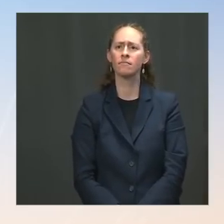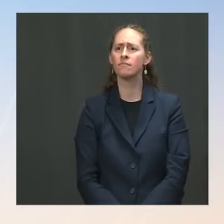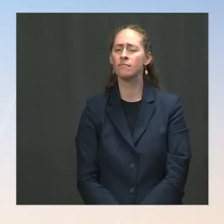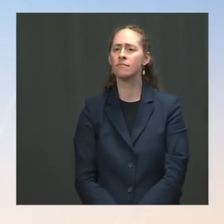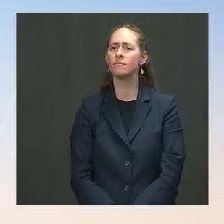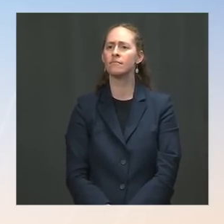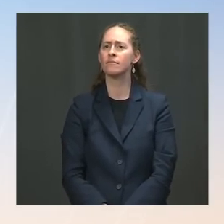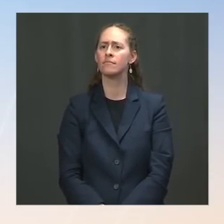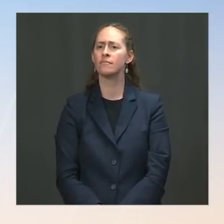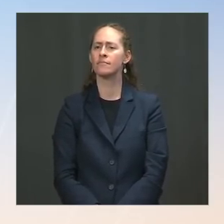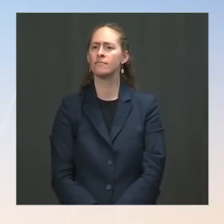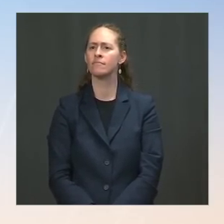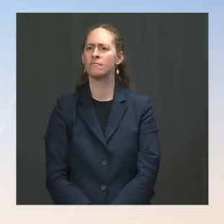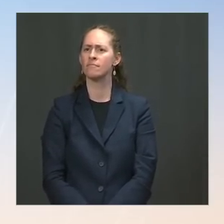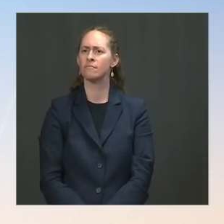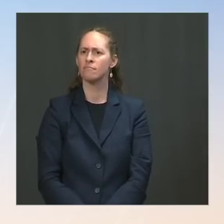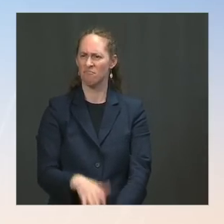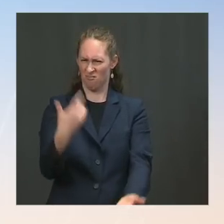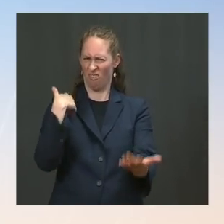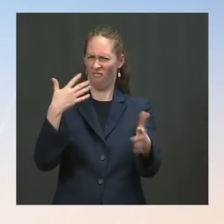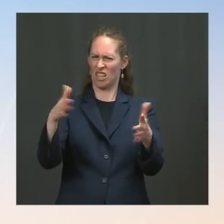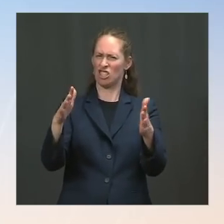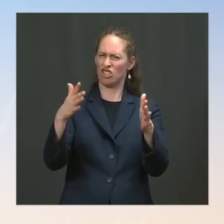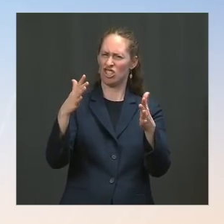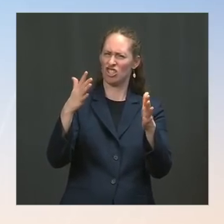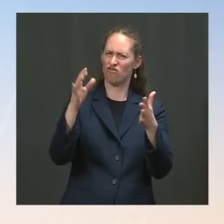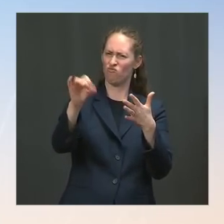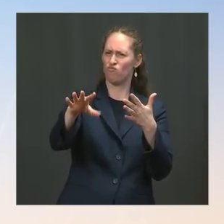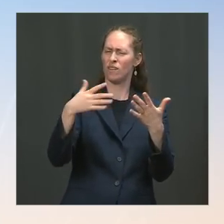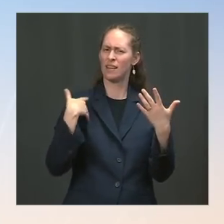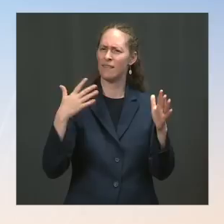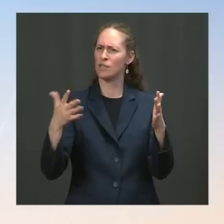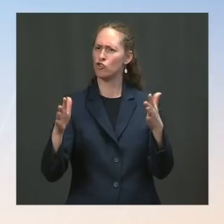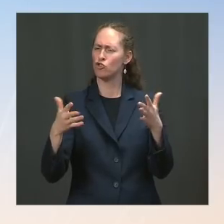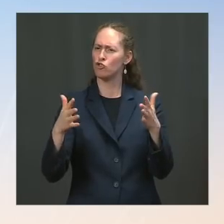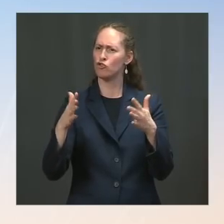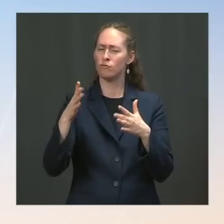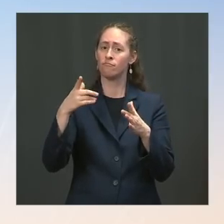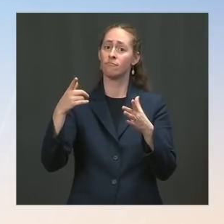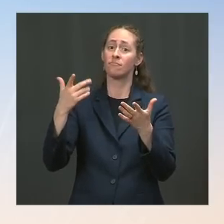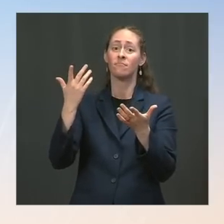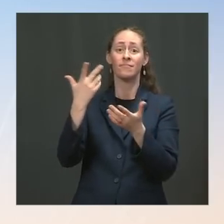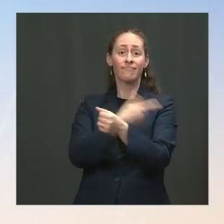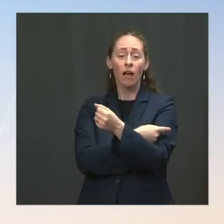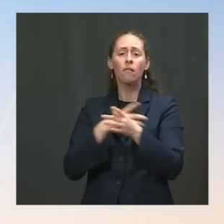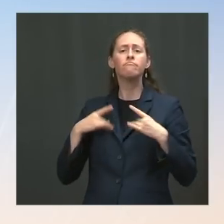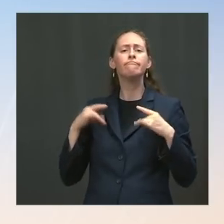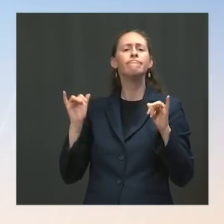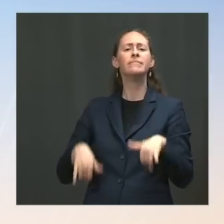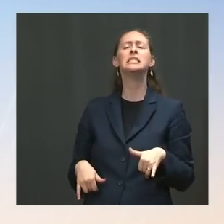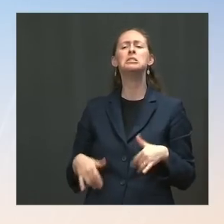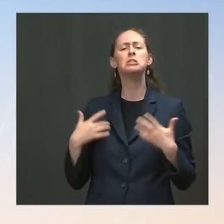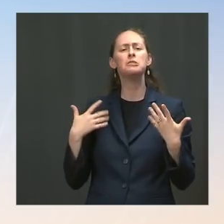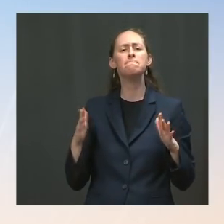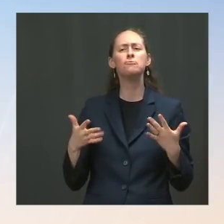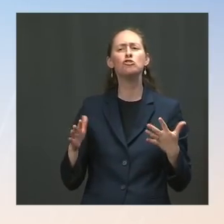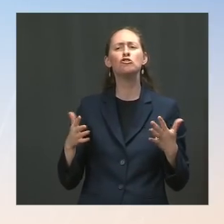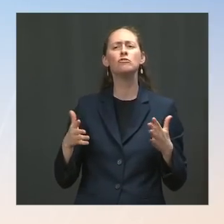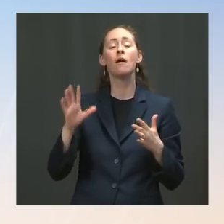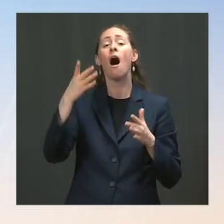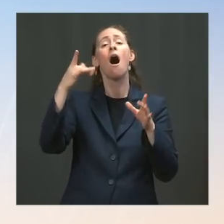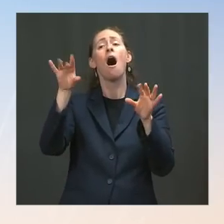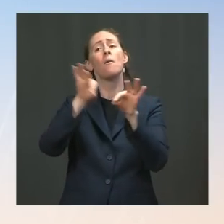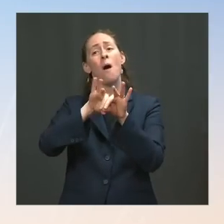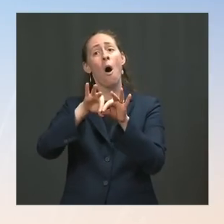I think the most important thing, though, is that vaccines are doing exactly what they should be doing, which is protecting people, the